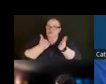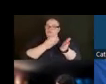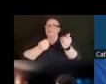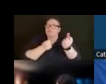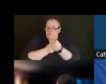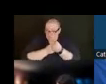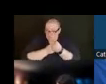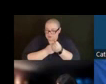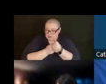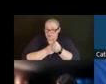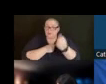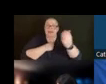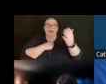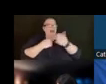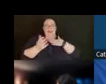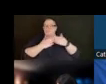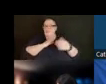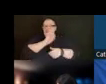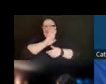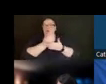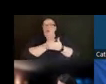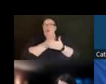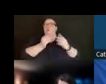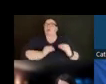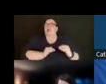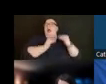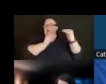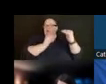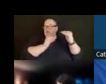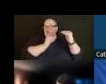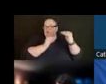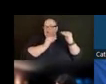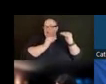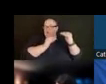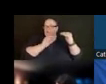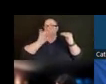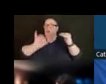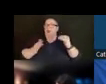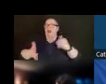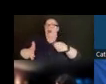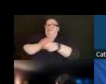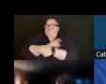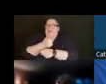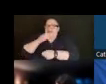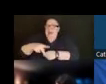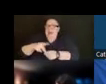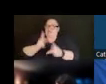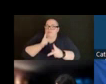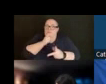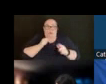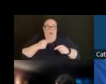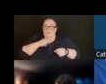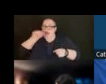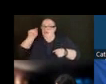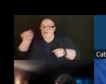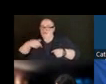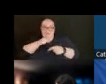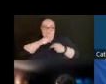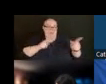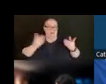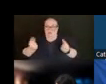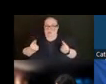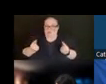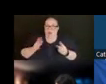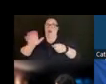them, even though their income is higher. And prior to 2023, to be able to tap into